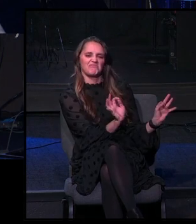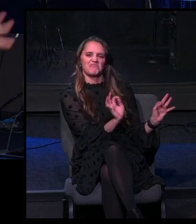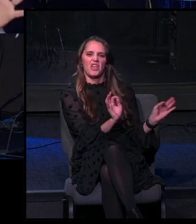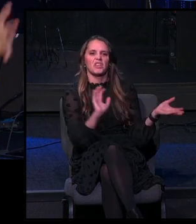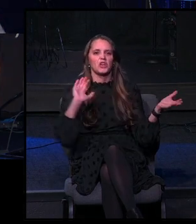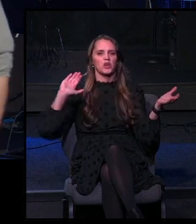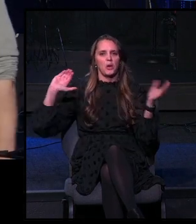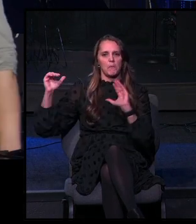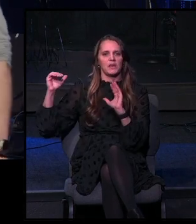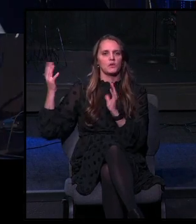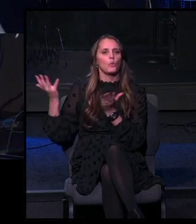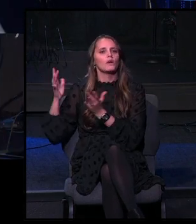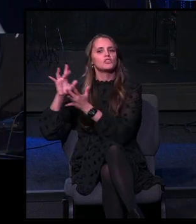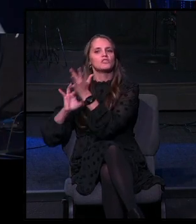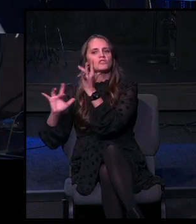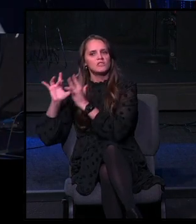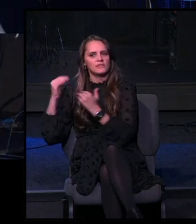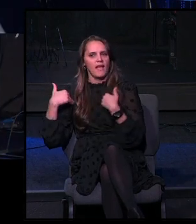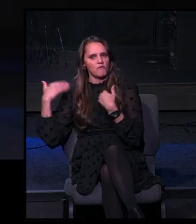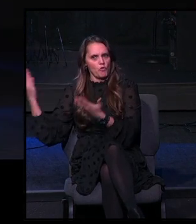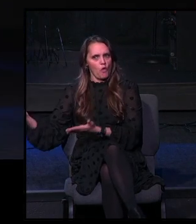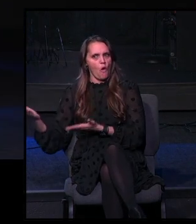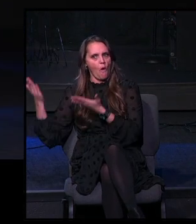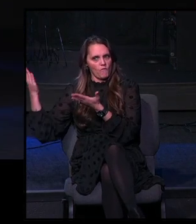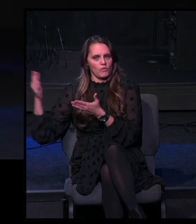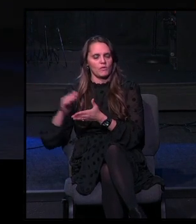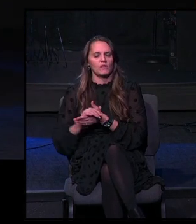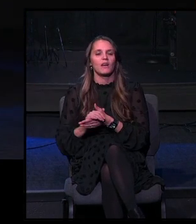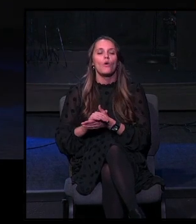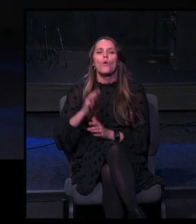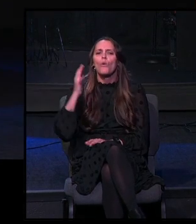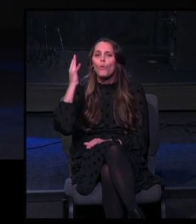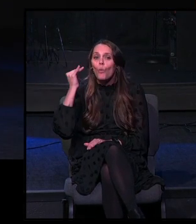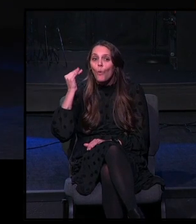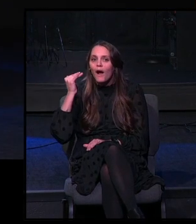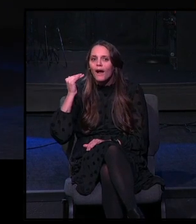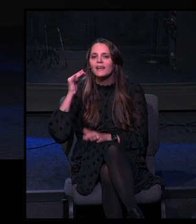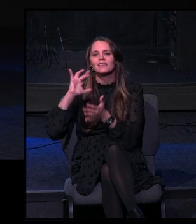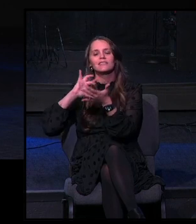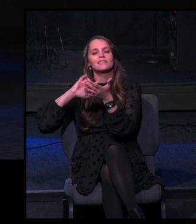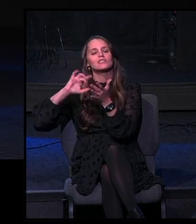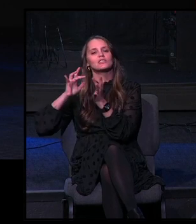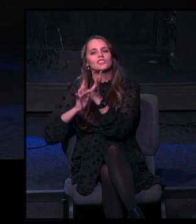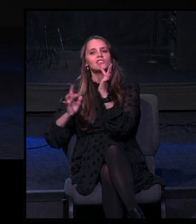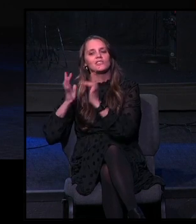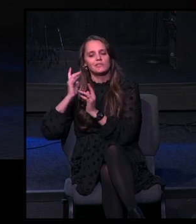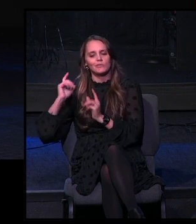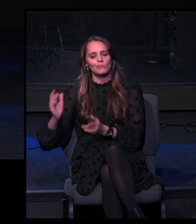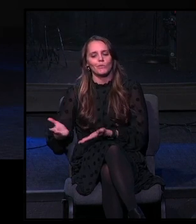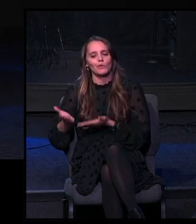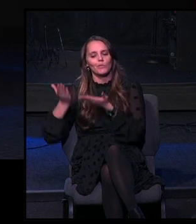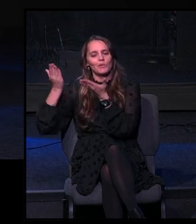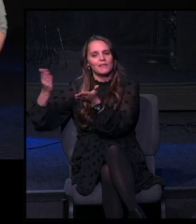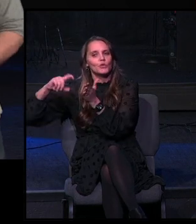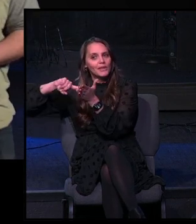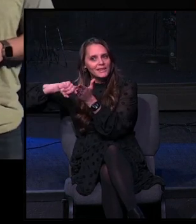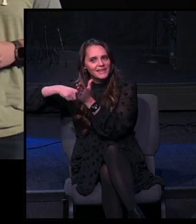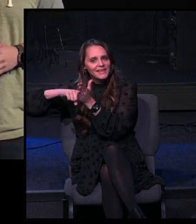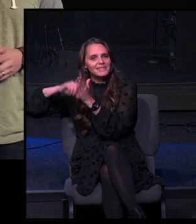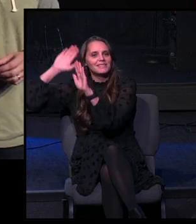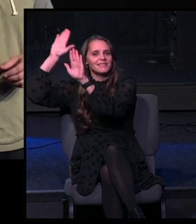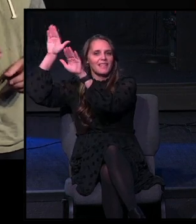what Jesus has. Why? Because then he says this, I will give you the keys of the kingdom of heaven. How do you open a gate?